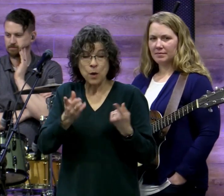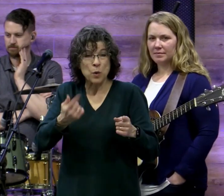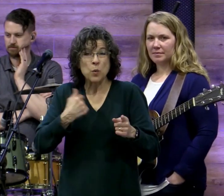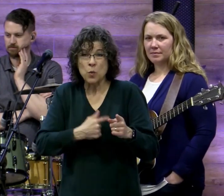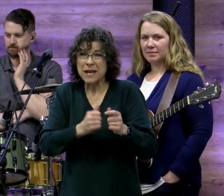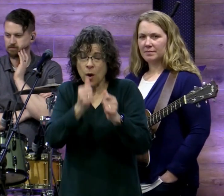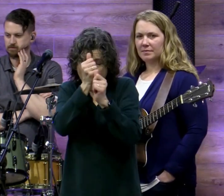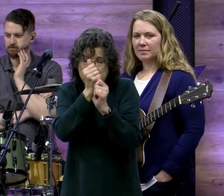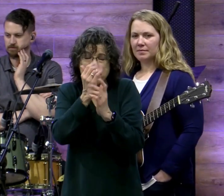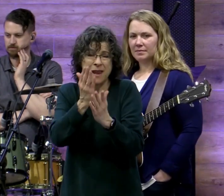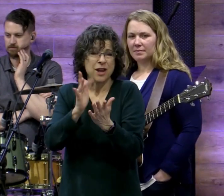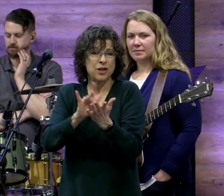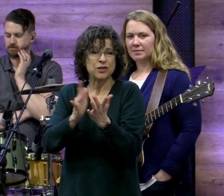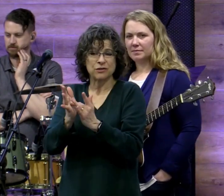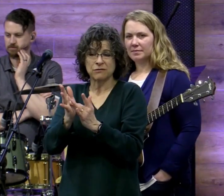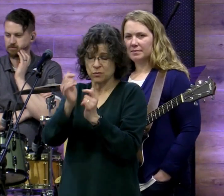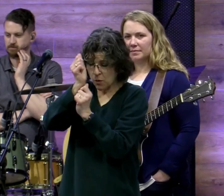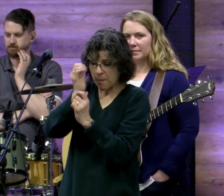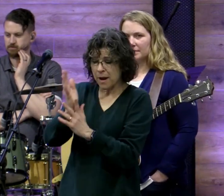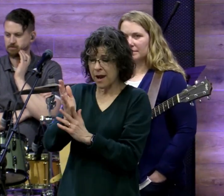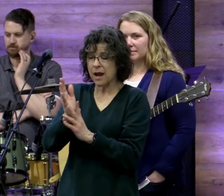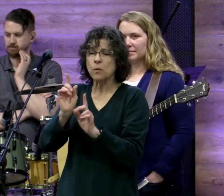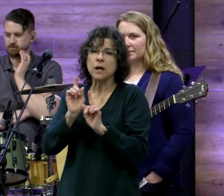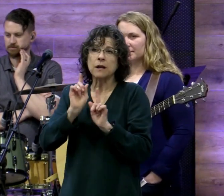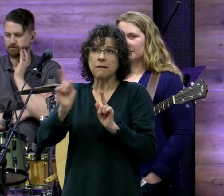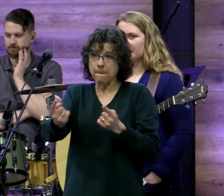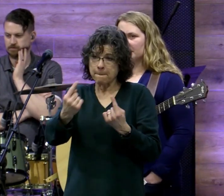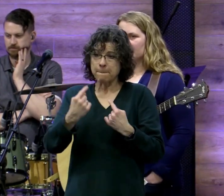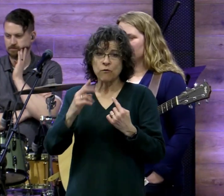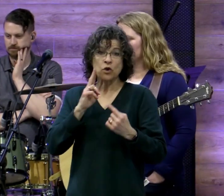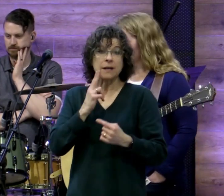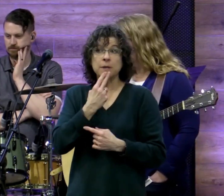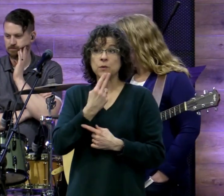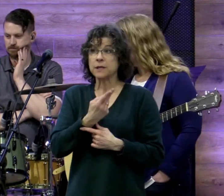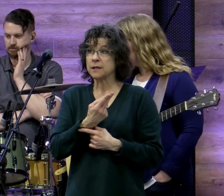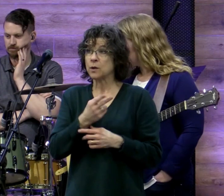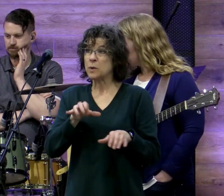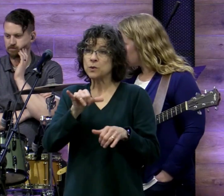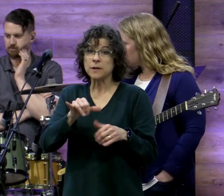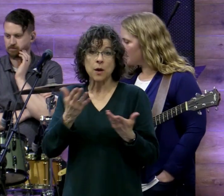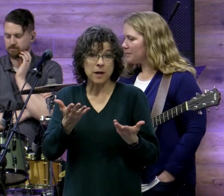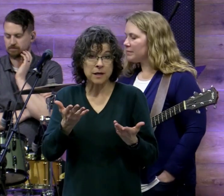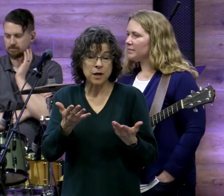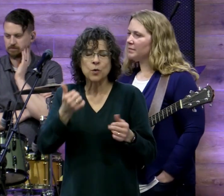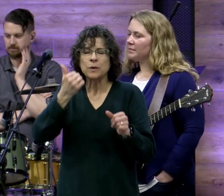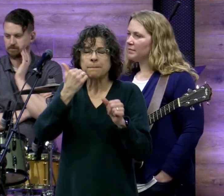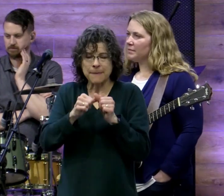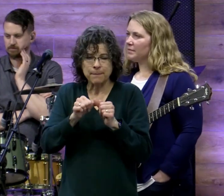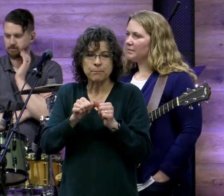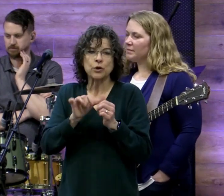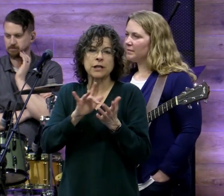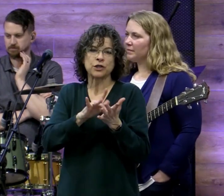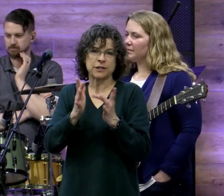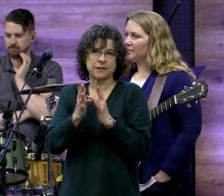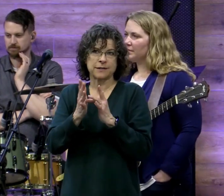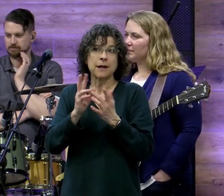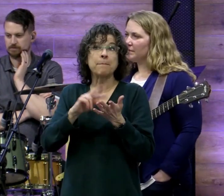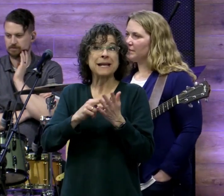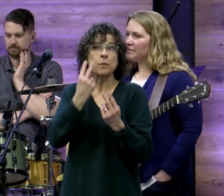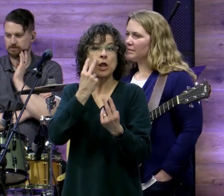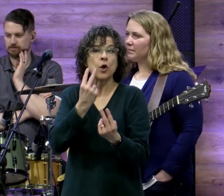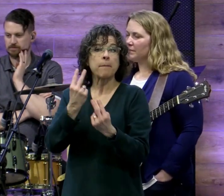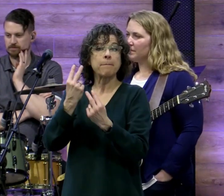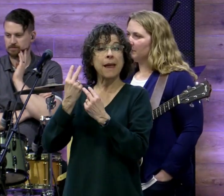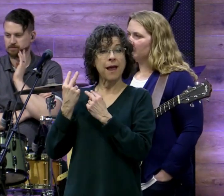and we go to the communion table, we're to do this in remembrance of him, meaning we look back on